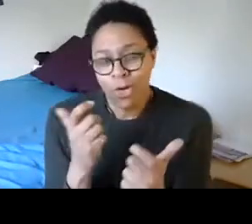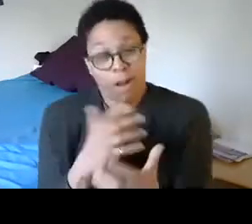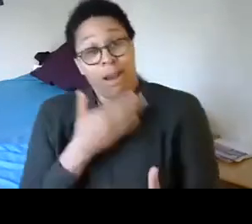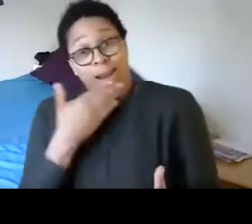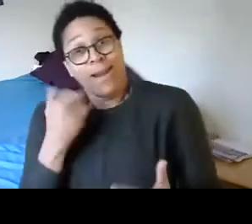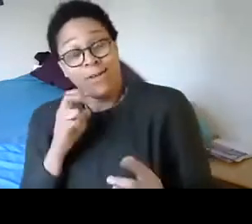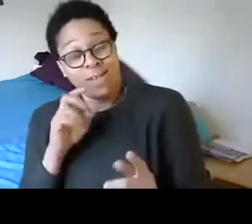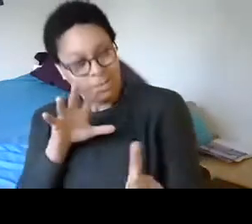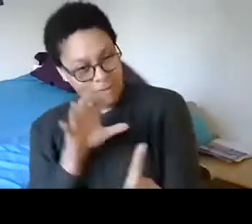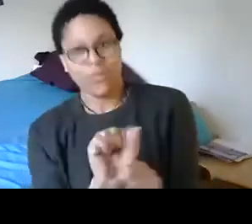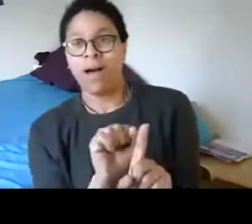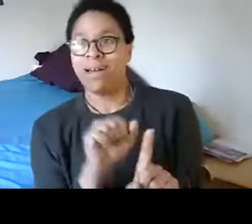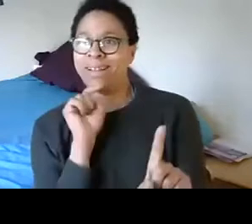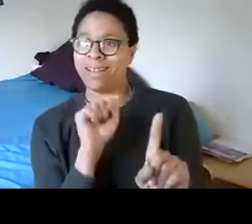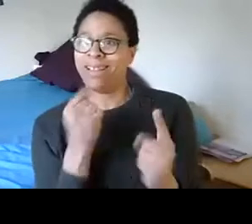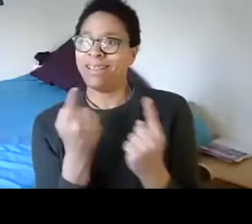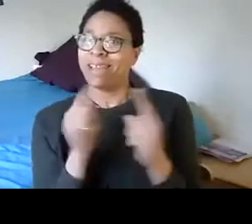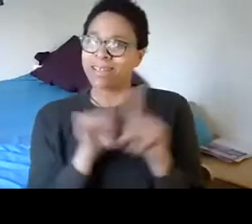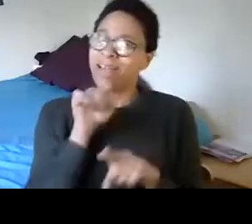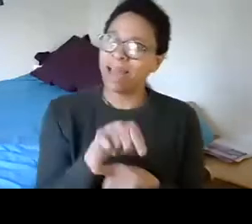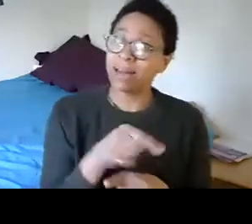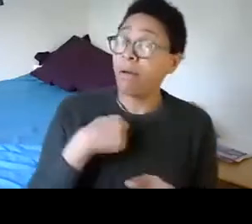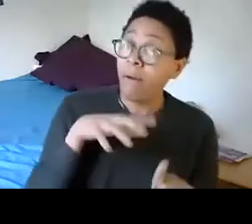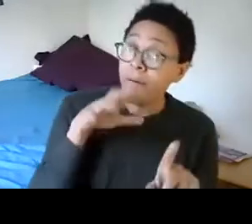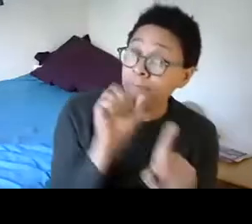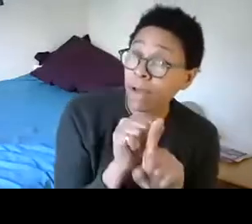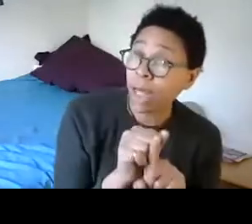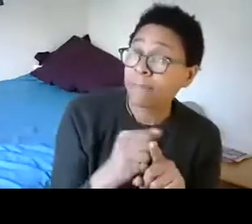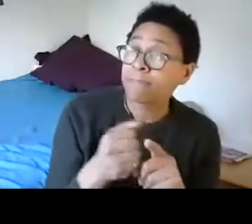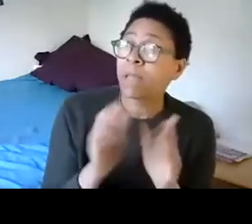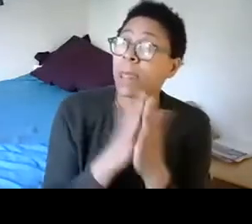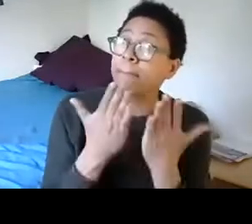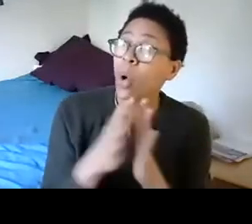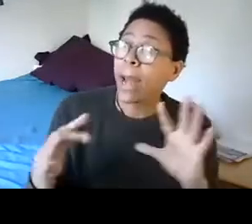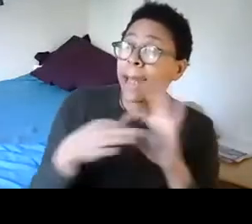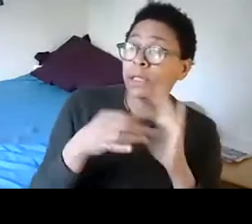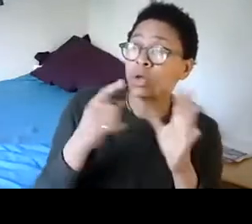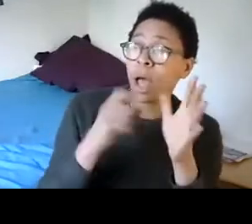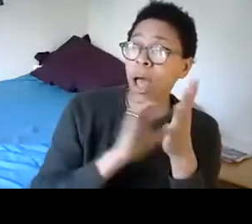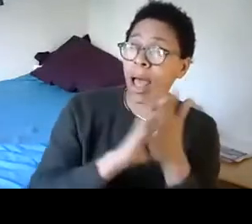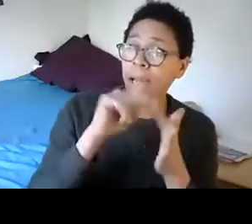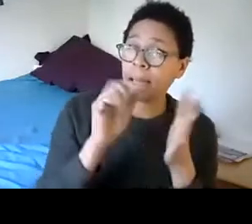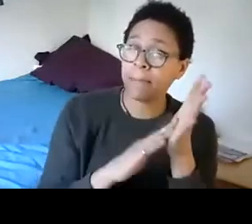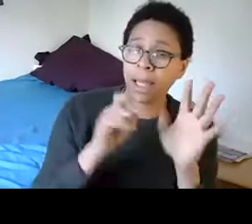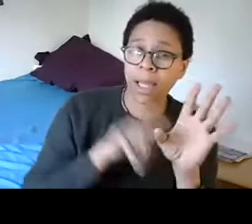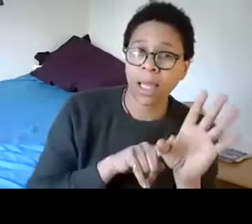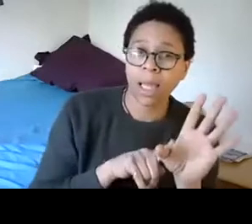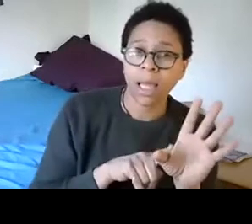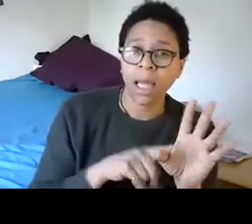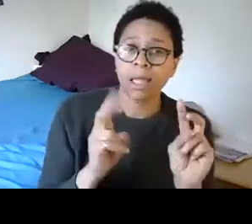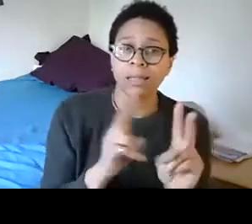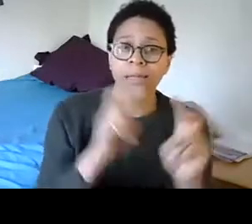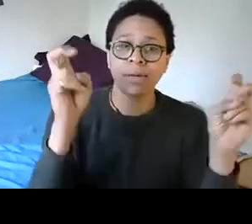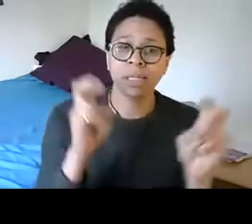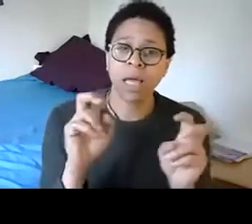with the rare books. This is actually from a book on alchemy. The official title is Brevis Excursus